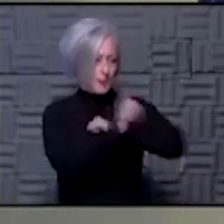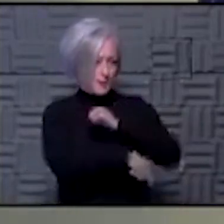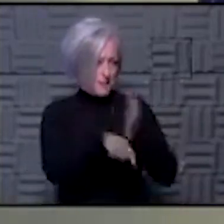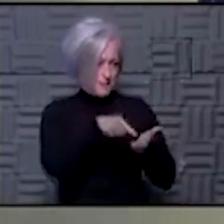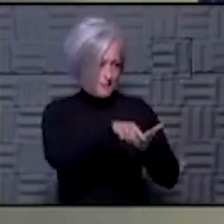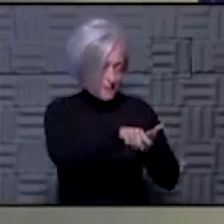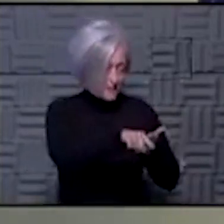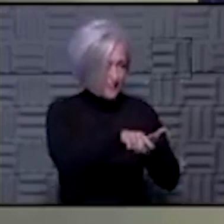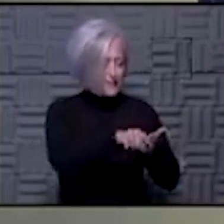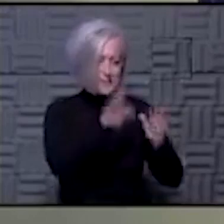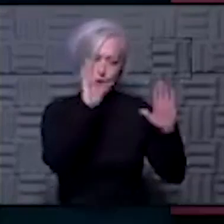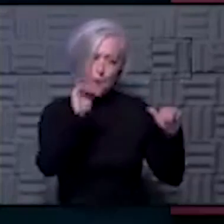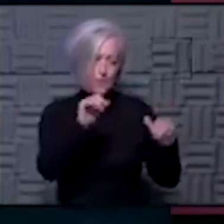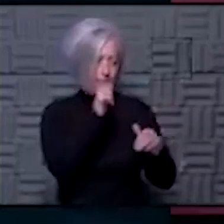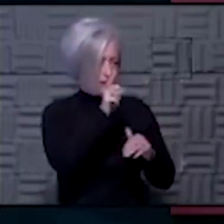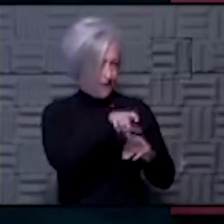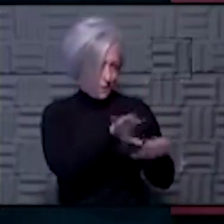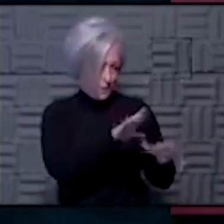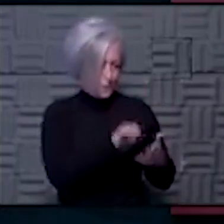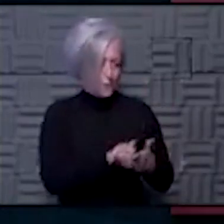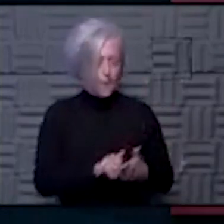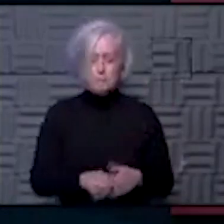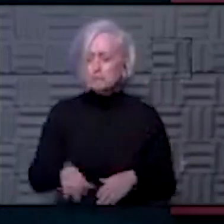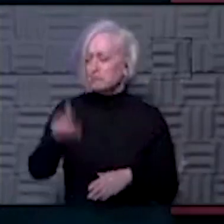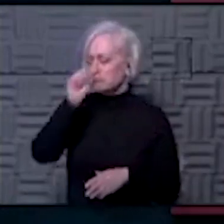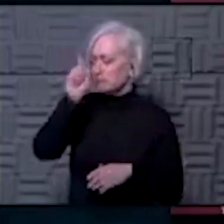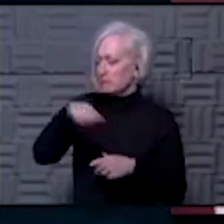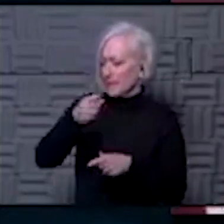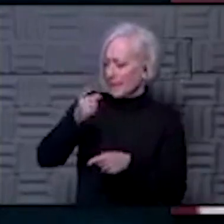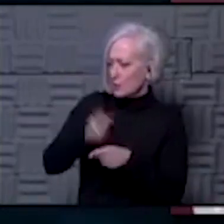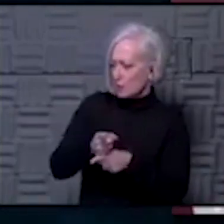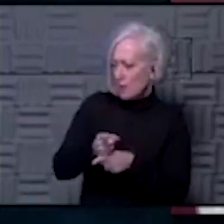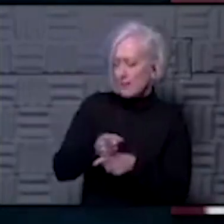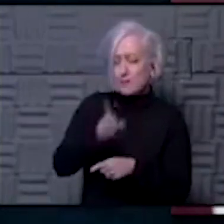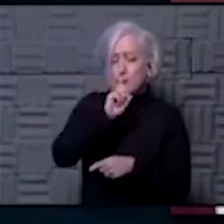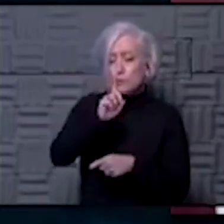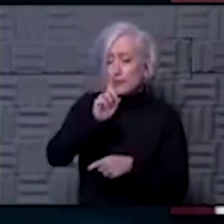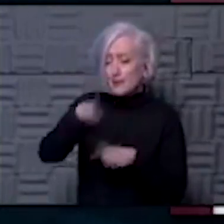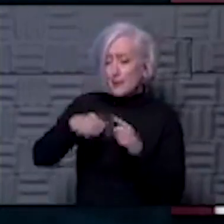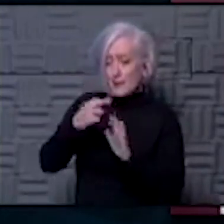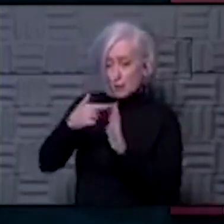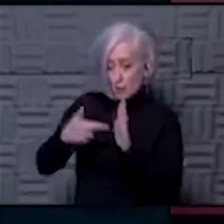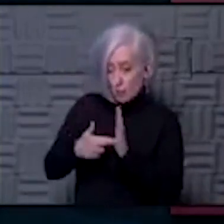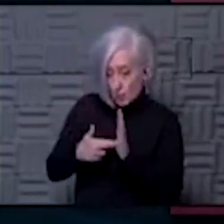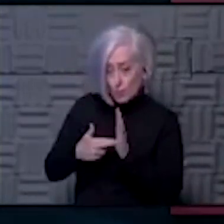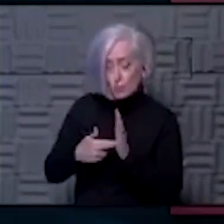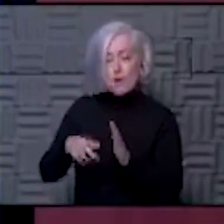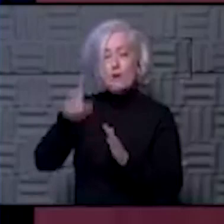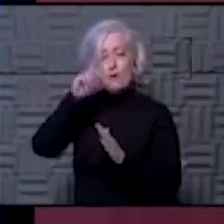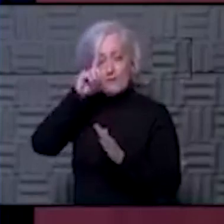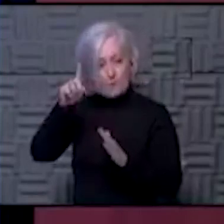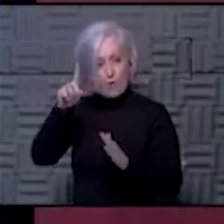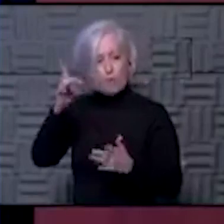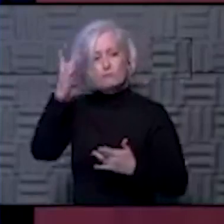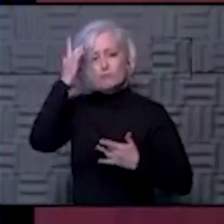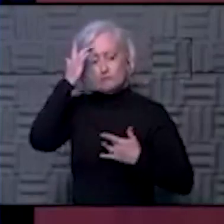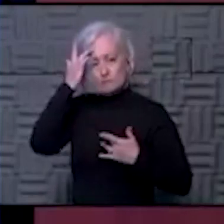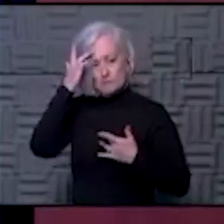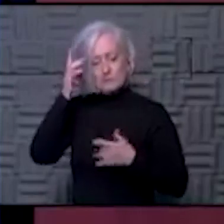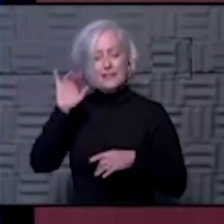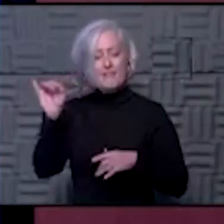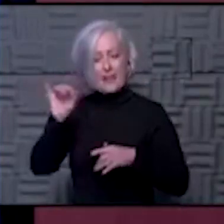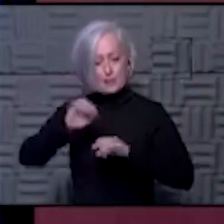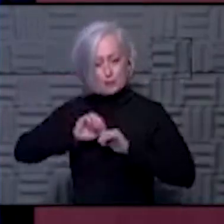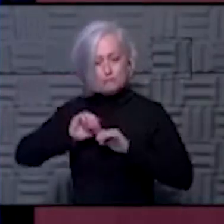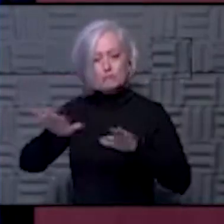that. Well, I think that's exactly right, and it really is about the rules of infection control and all of those things that we've been